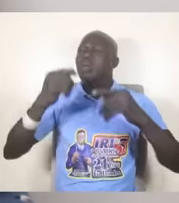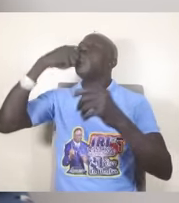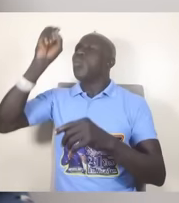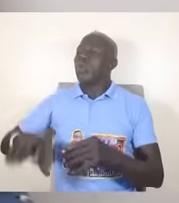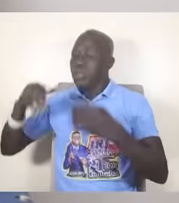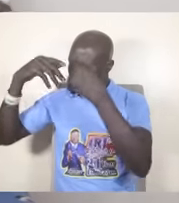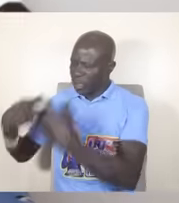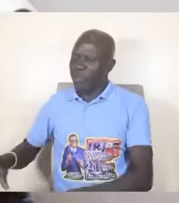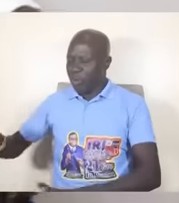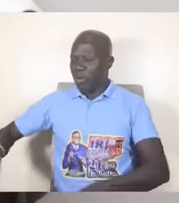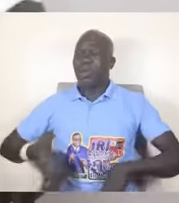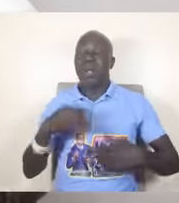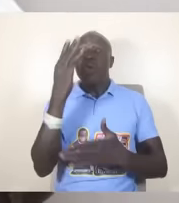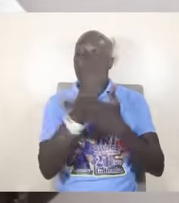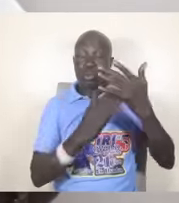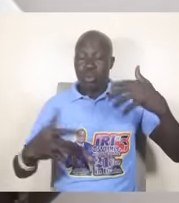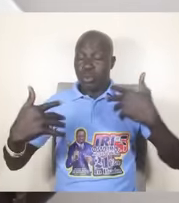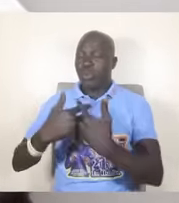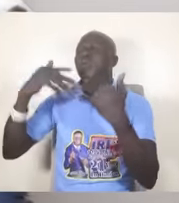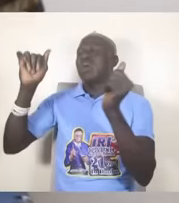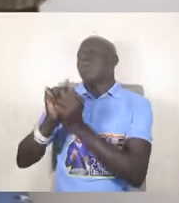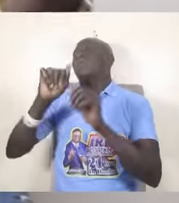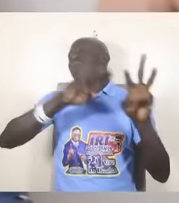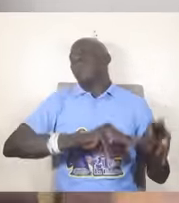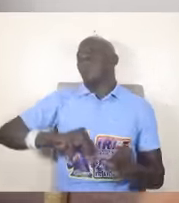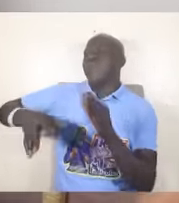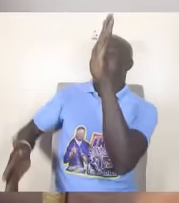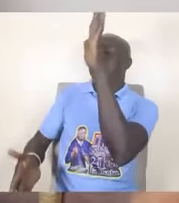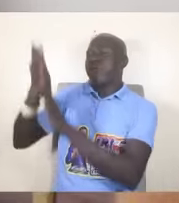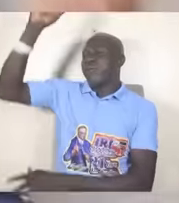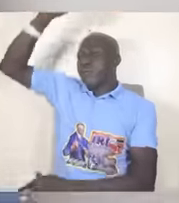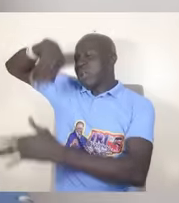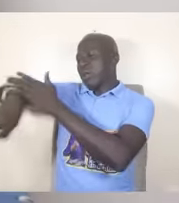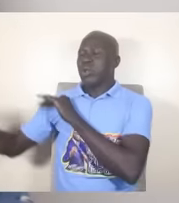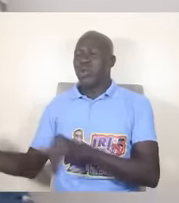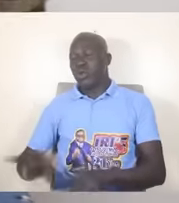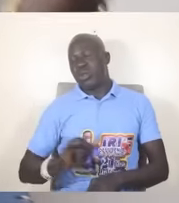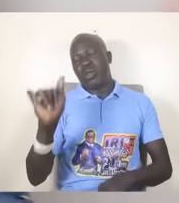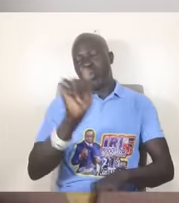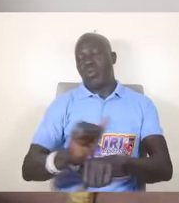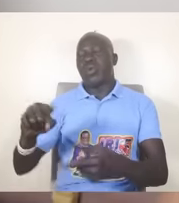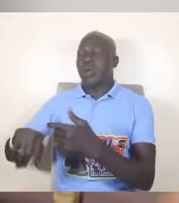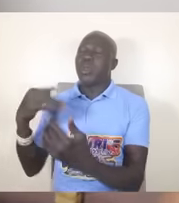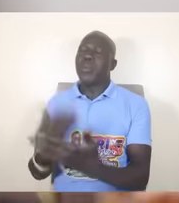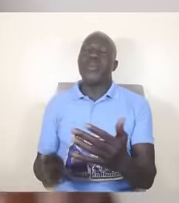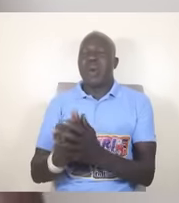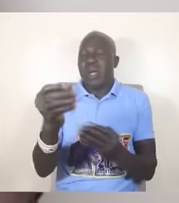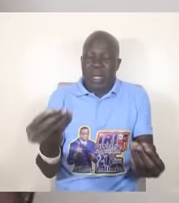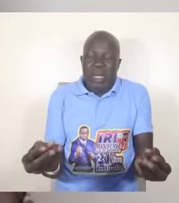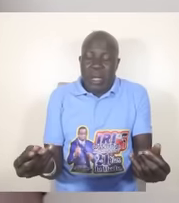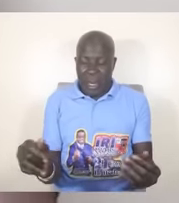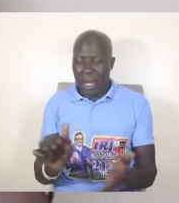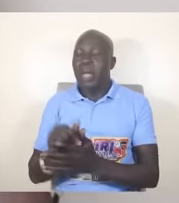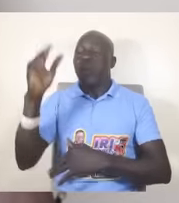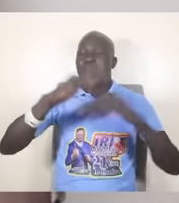se. That battle must live your life. Awon elegbe re ti mo. Your mates have moved far. They don't say second. They use the same job. They don't let it run. The people that bought that has bought.